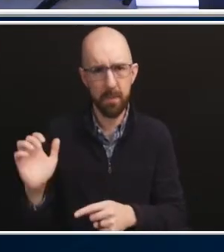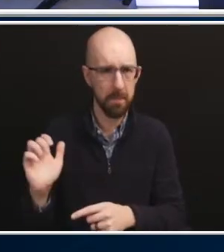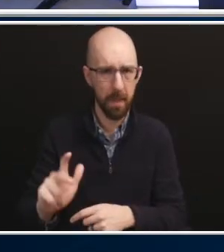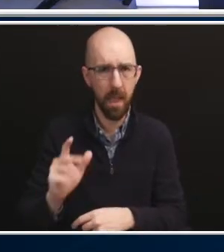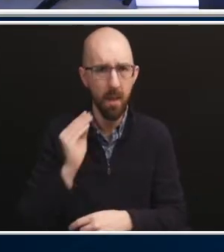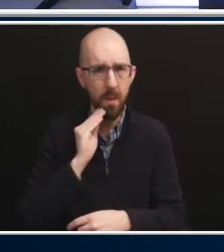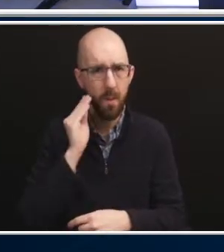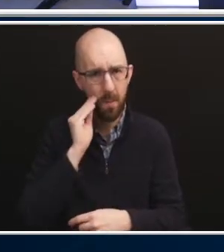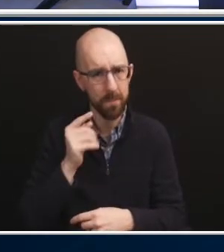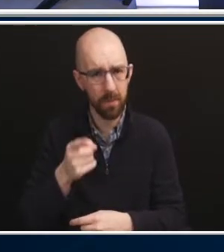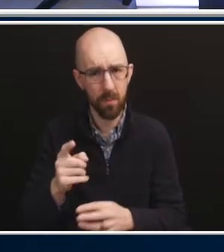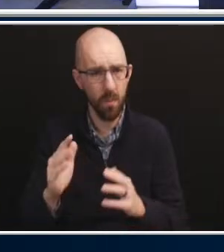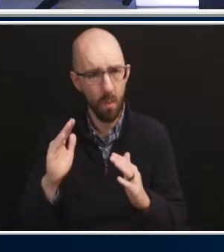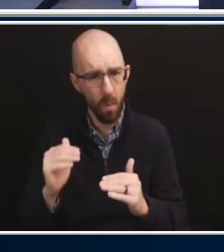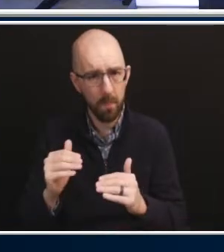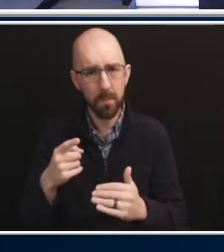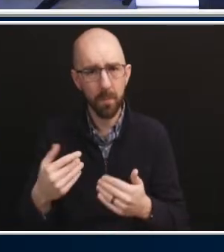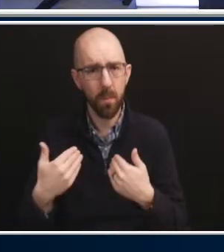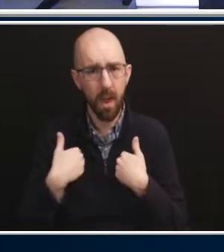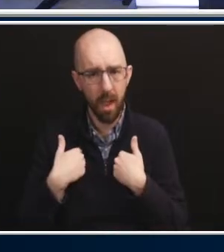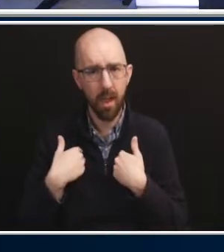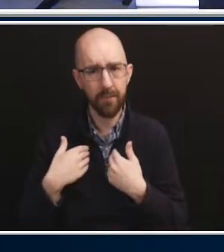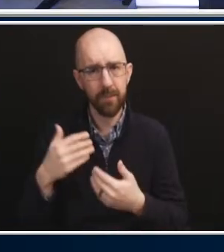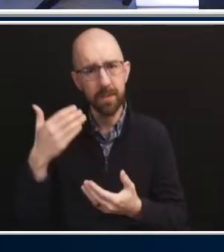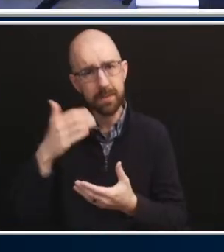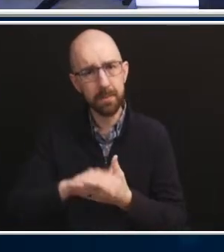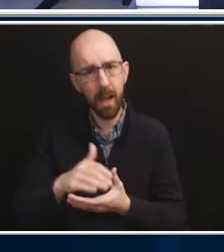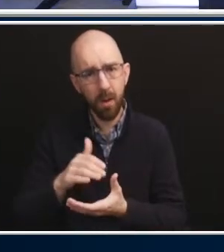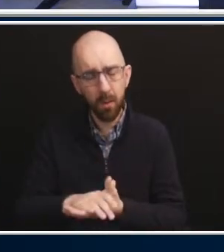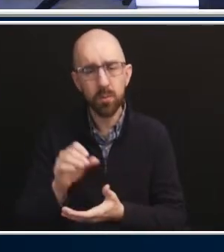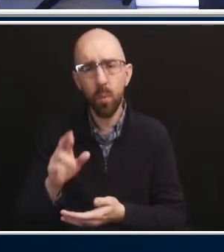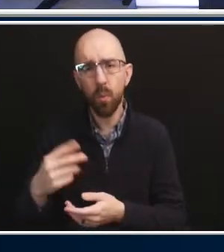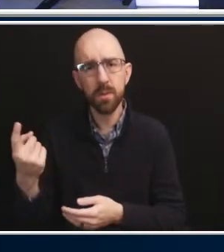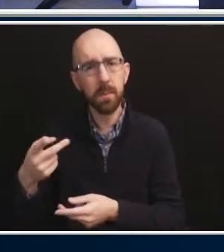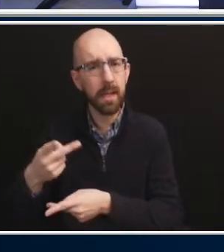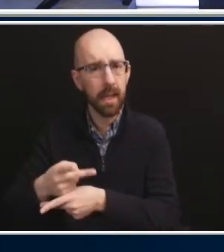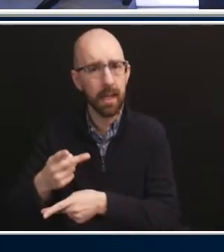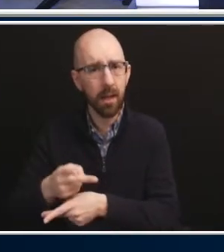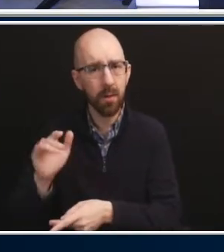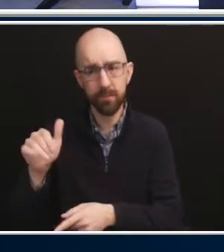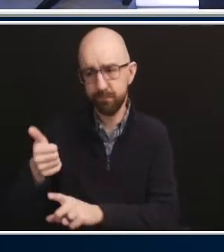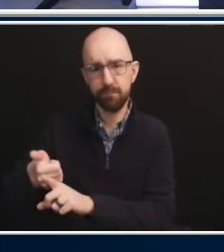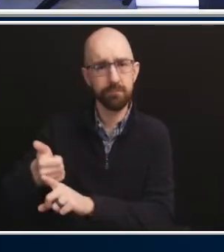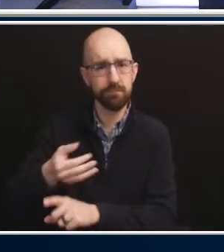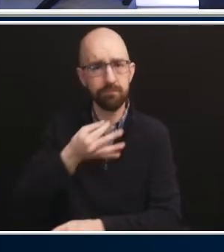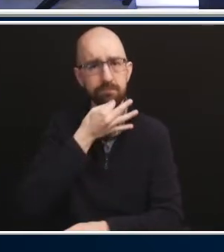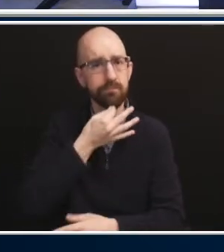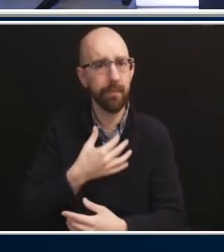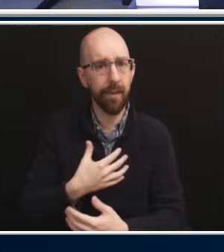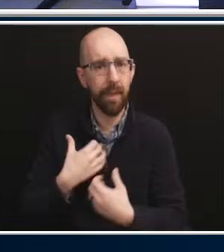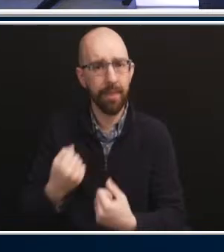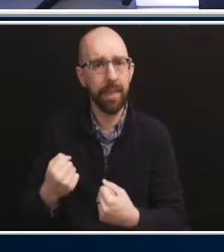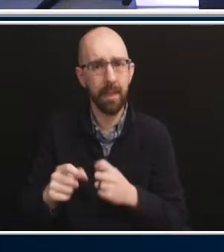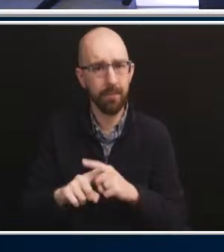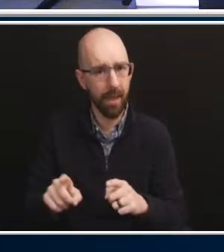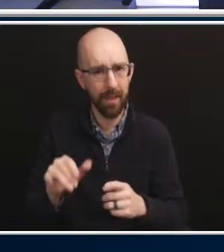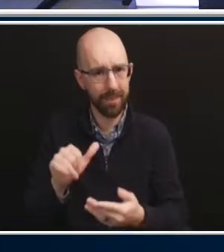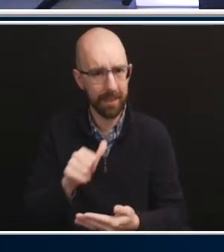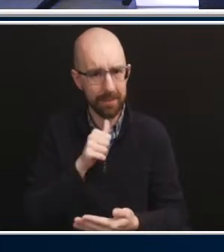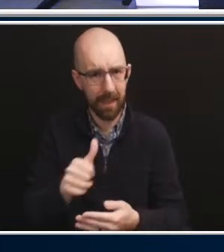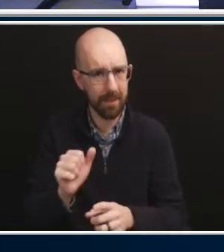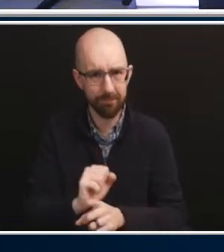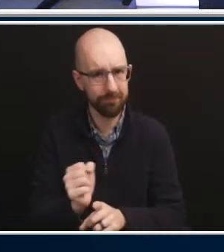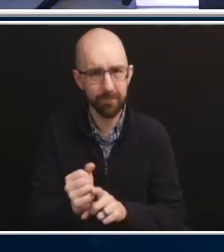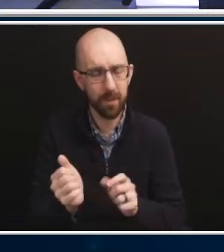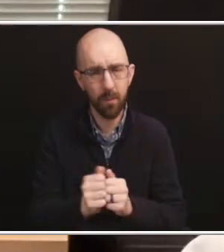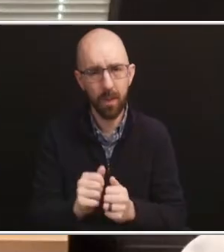your hope is that you have a spouse or a caretaker that's, in tip-top shape. That wasn't the case, with Lon and